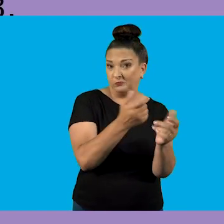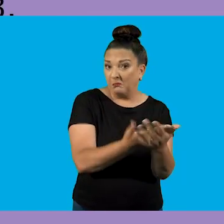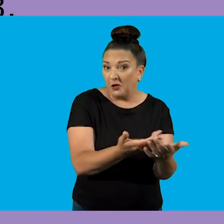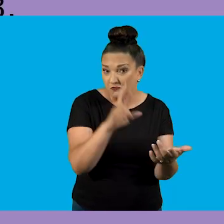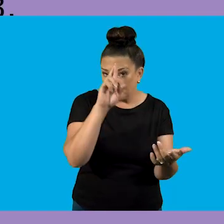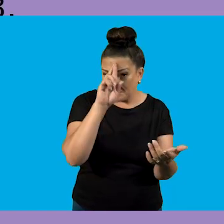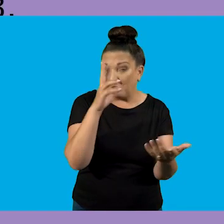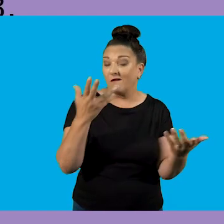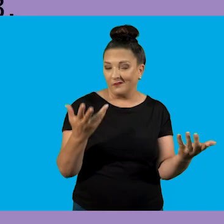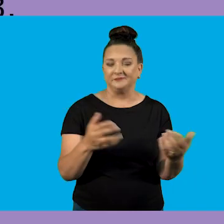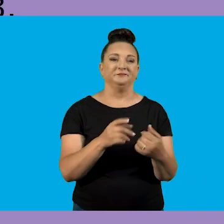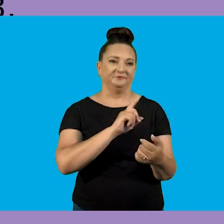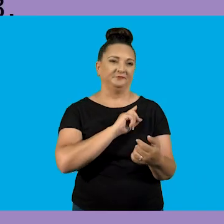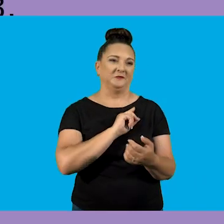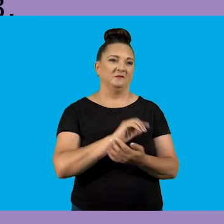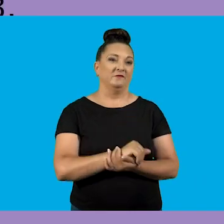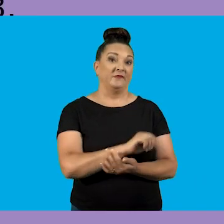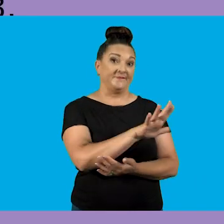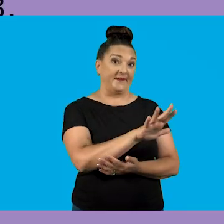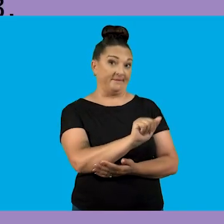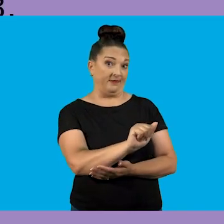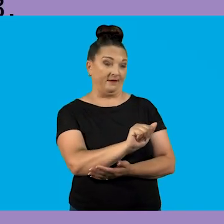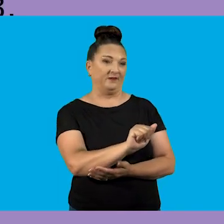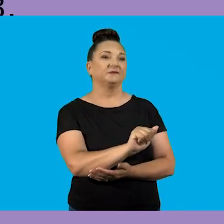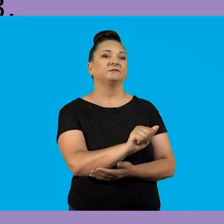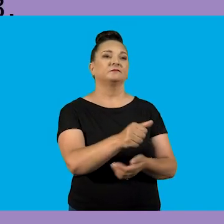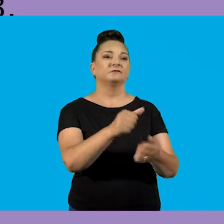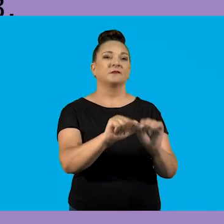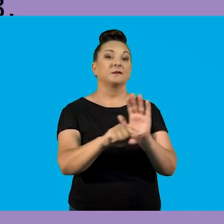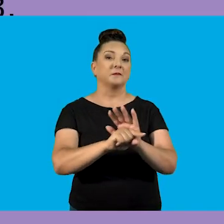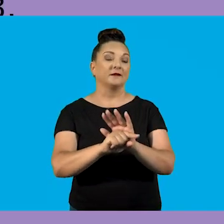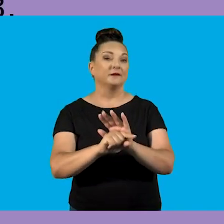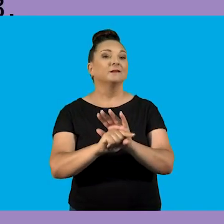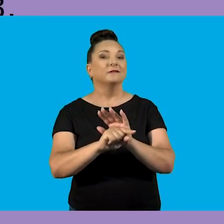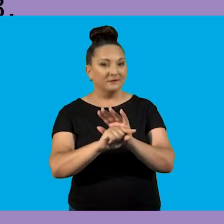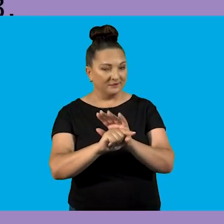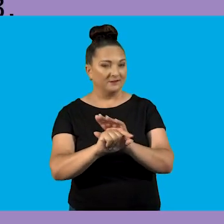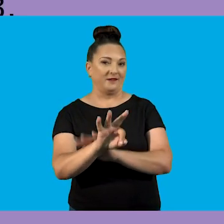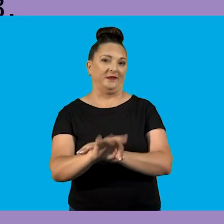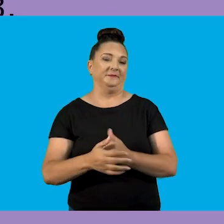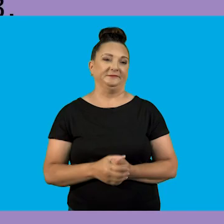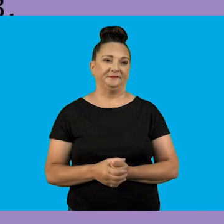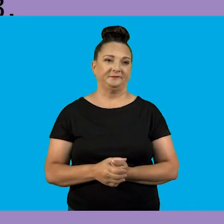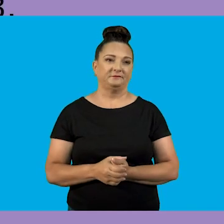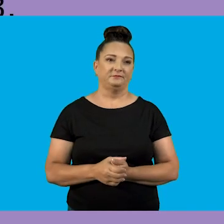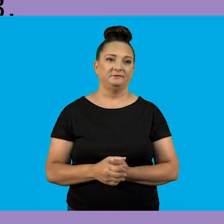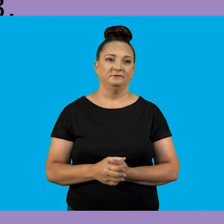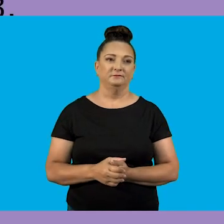numbers or variables around. And then from that 5a, we are going to subtract our